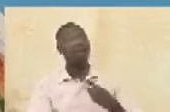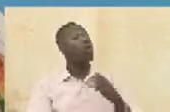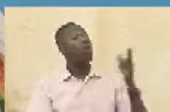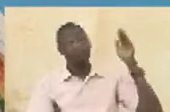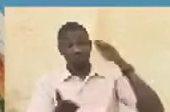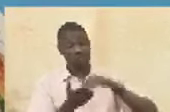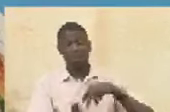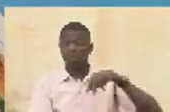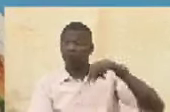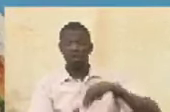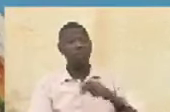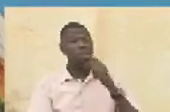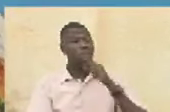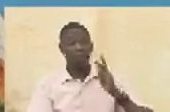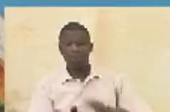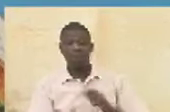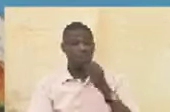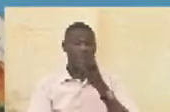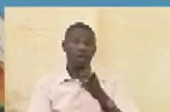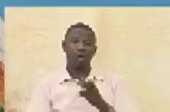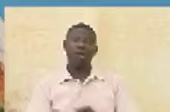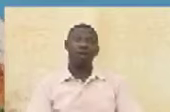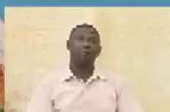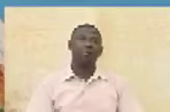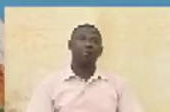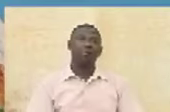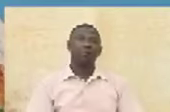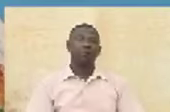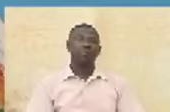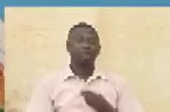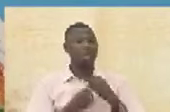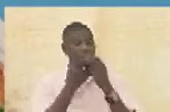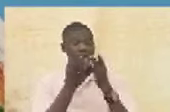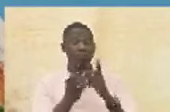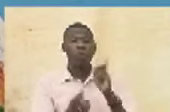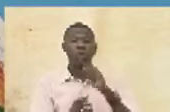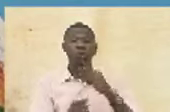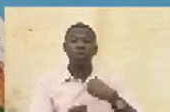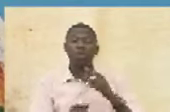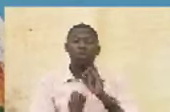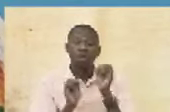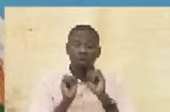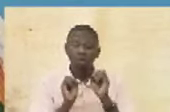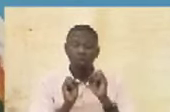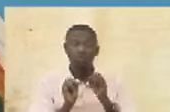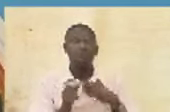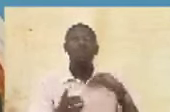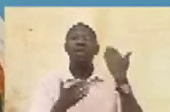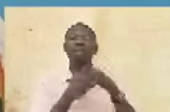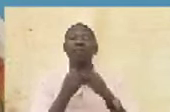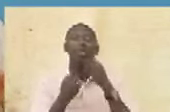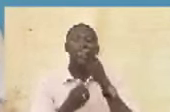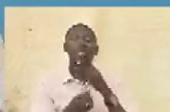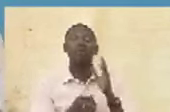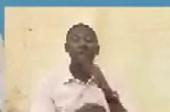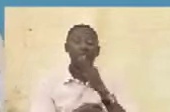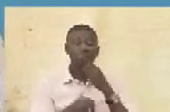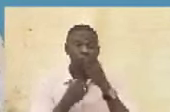to now." I told them what I am not. I will not say that's what I